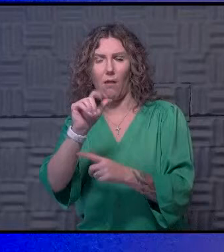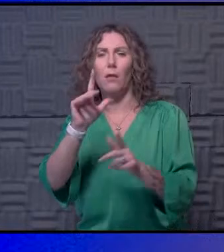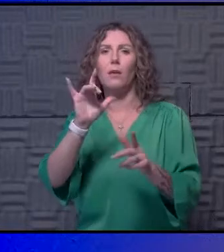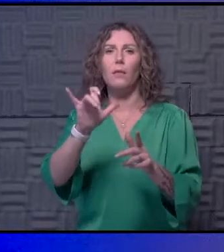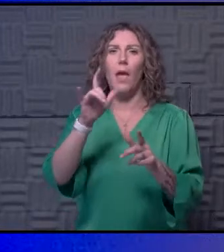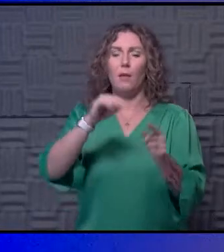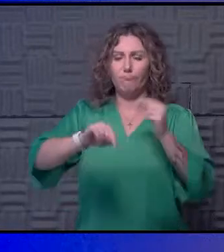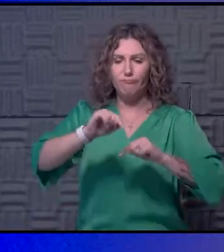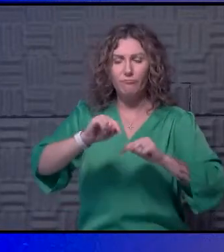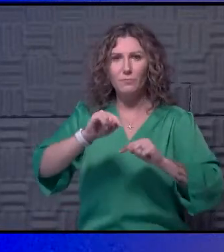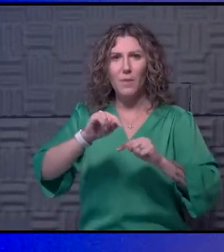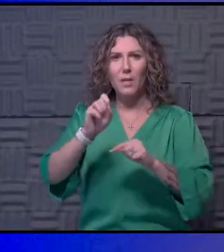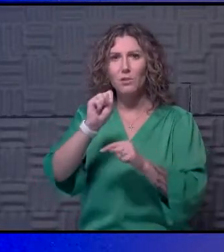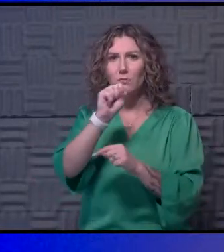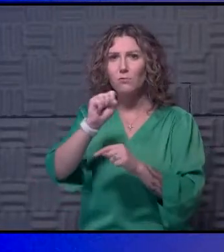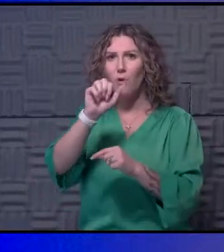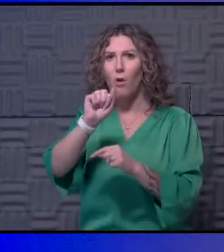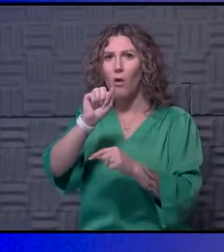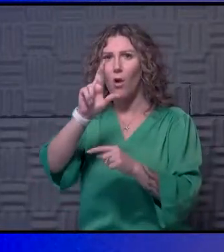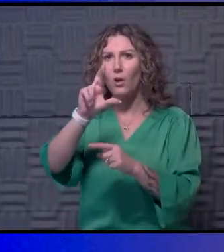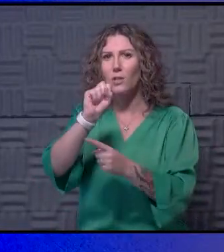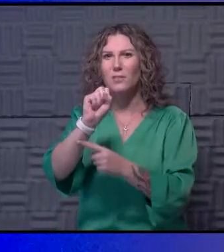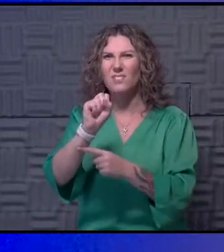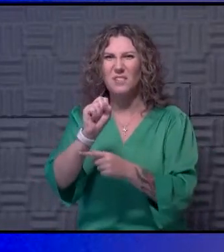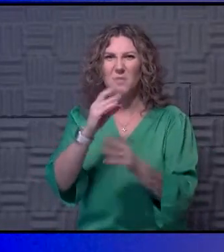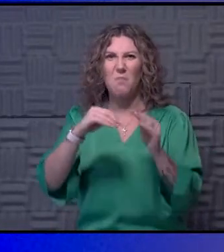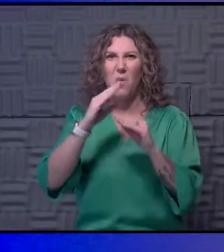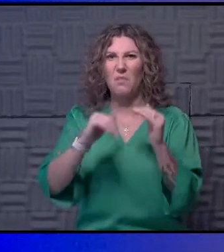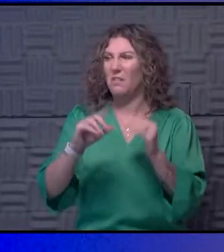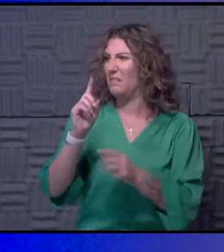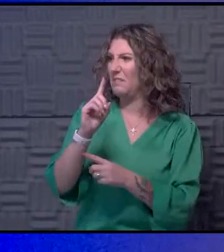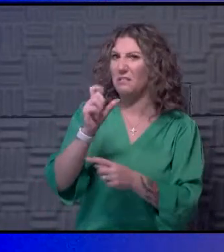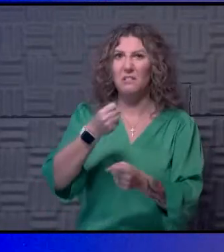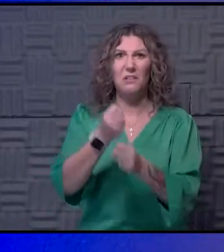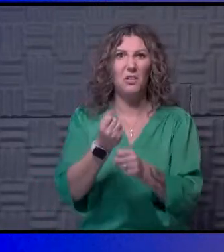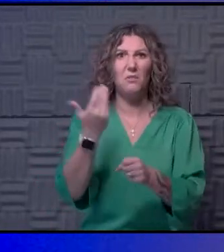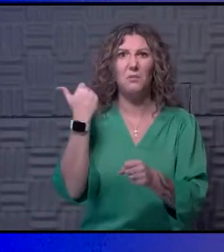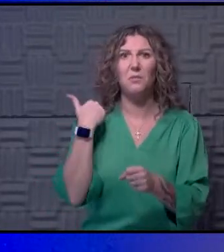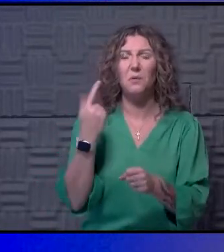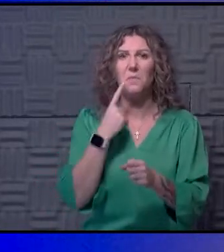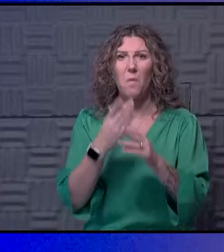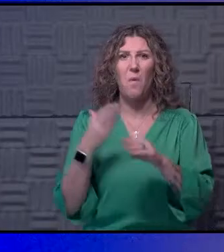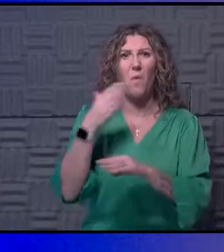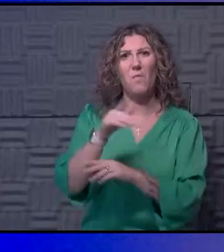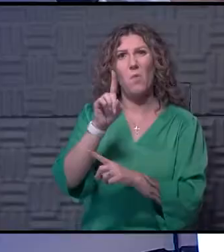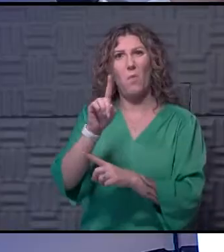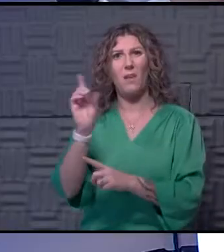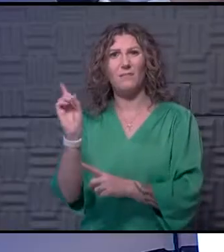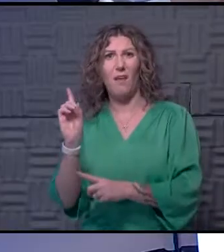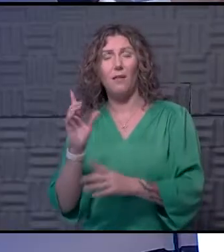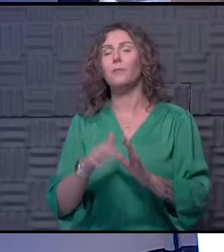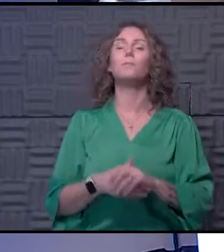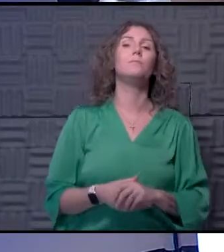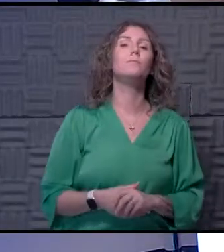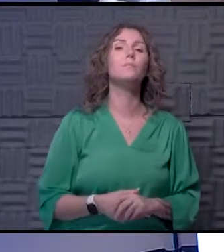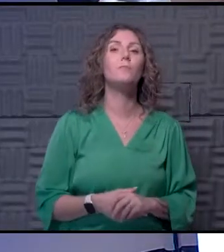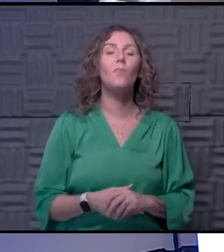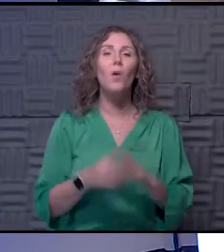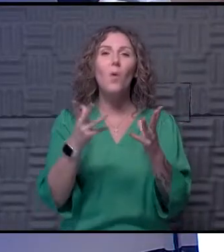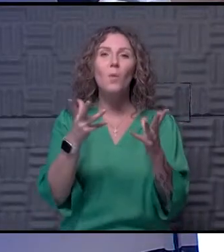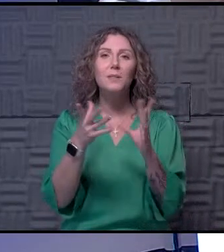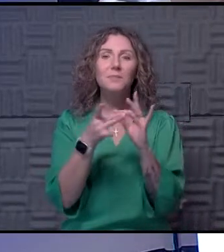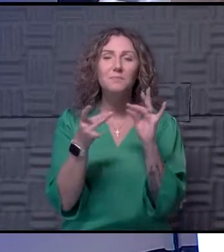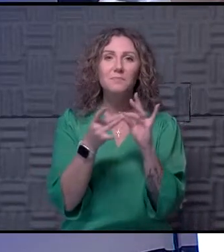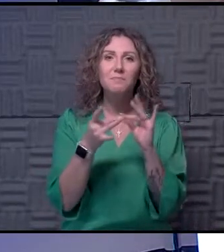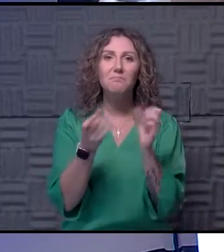back to SARS, at least, that is more than a decade ago. So this technology has been looked at for over a decade. I would just like to say, we have a lot of